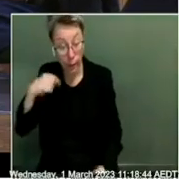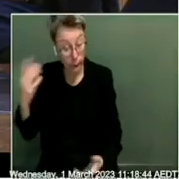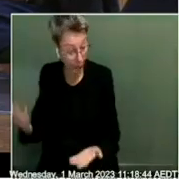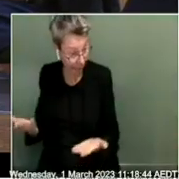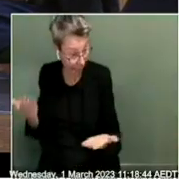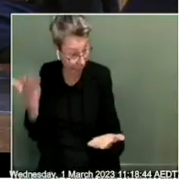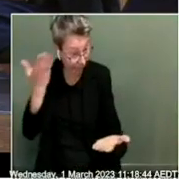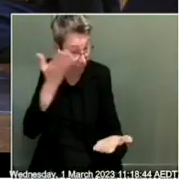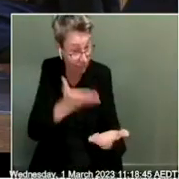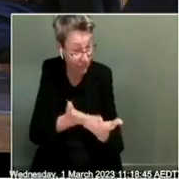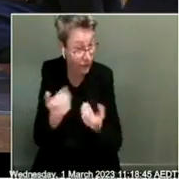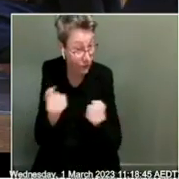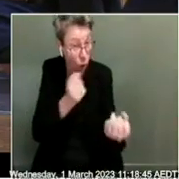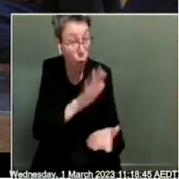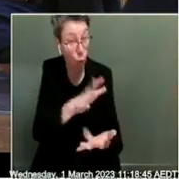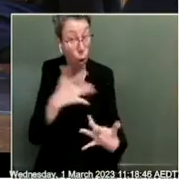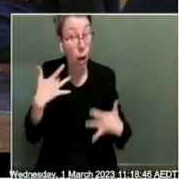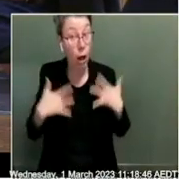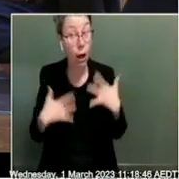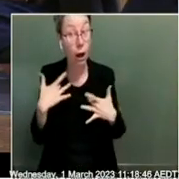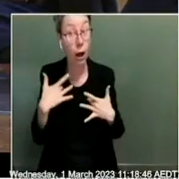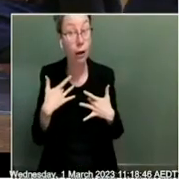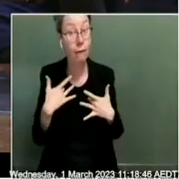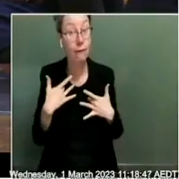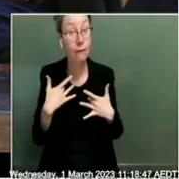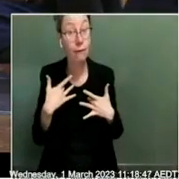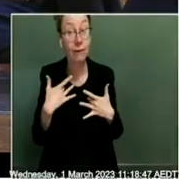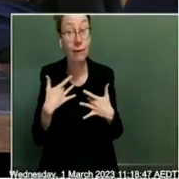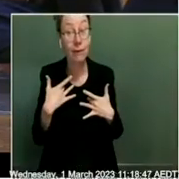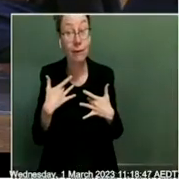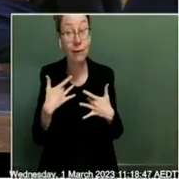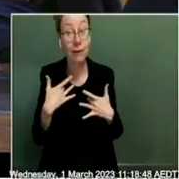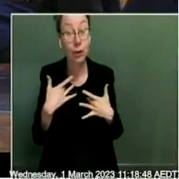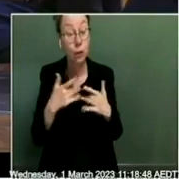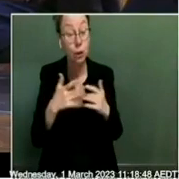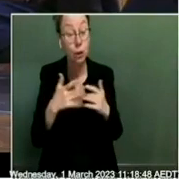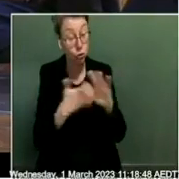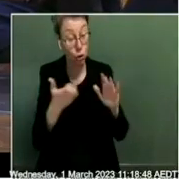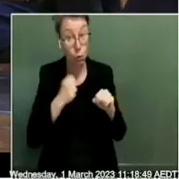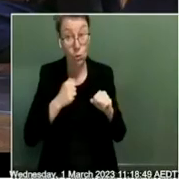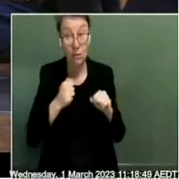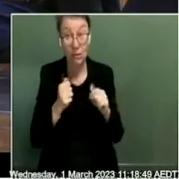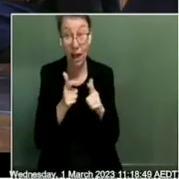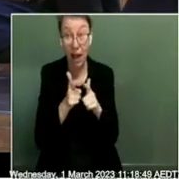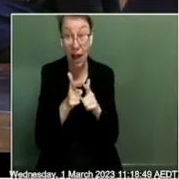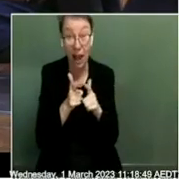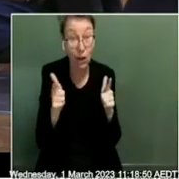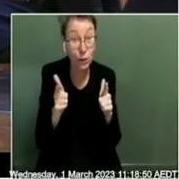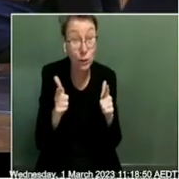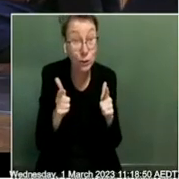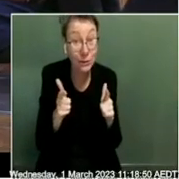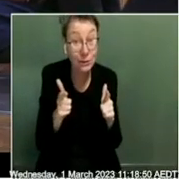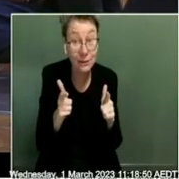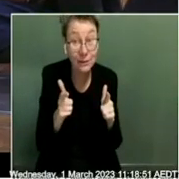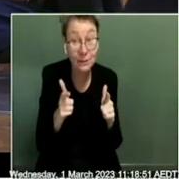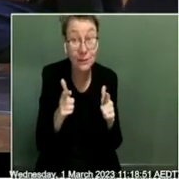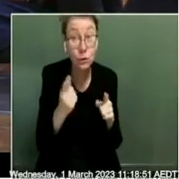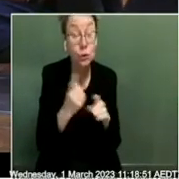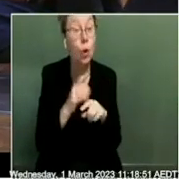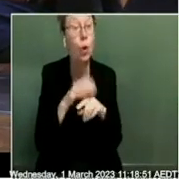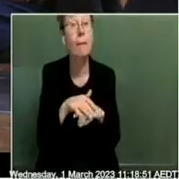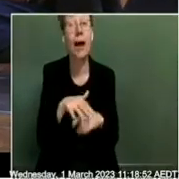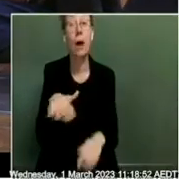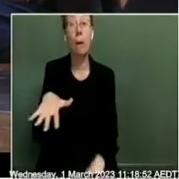which you've stolen parts of our language to you talk about places using our... Our people have got